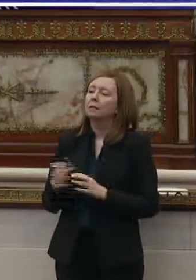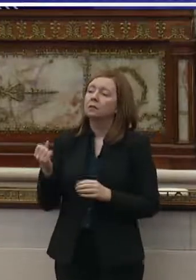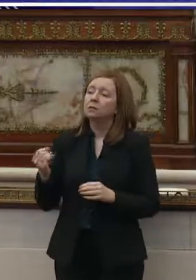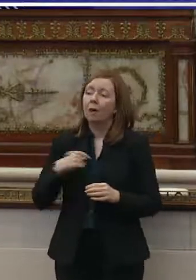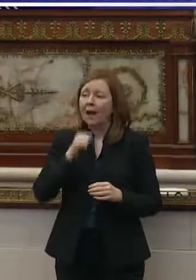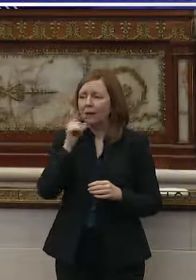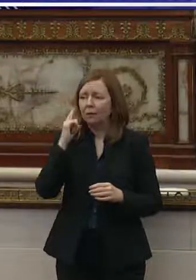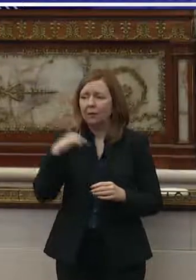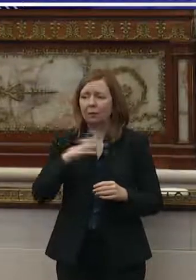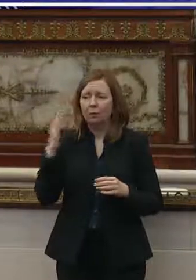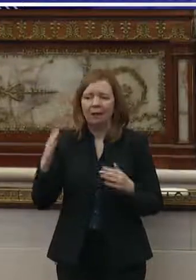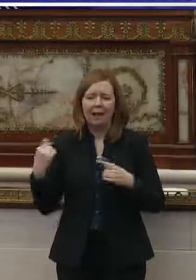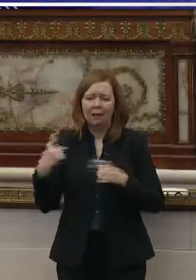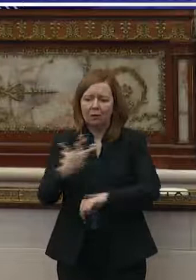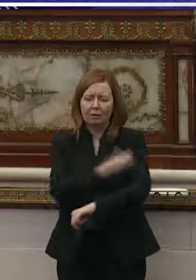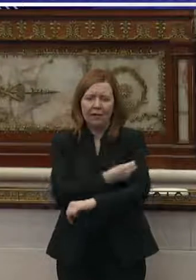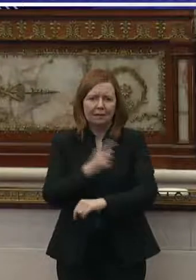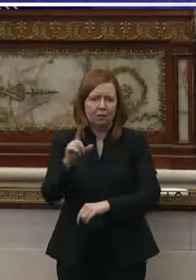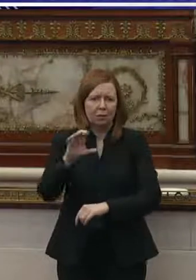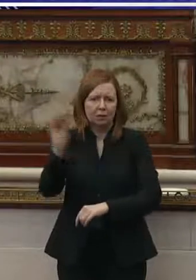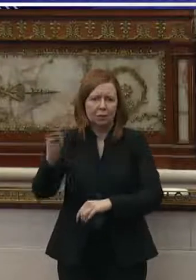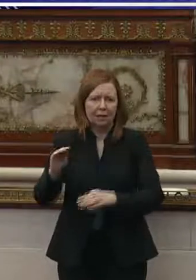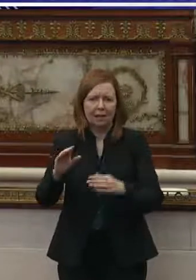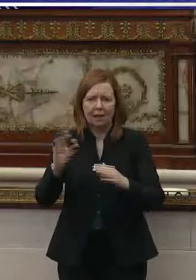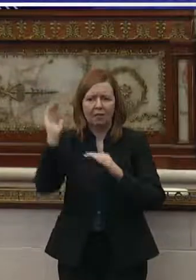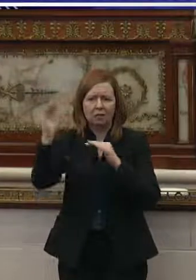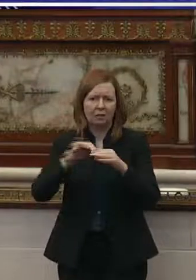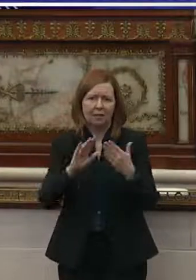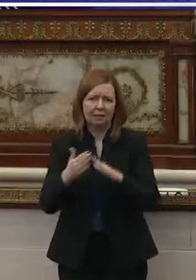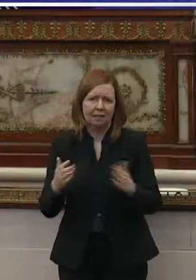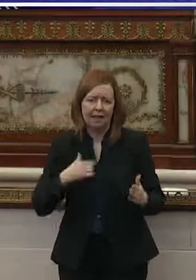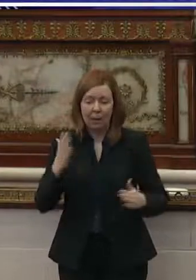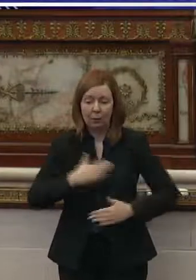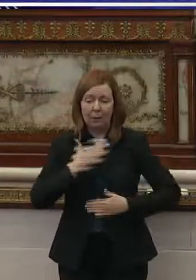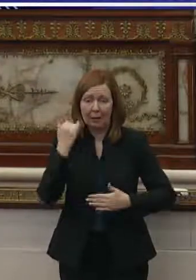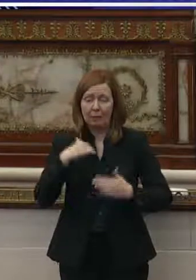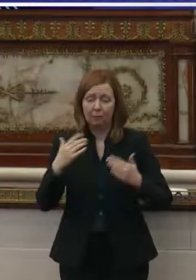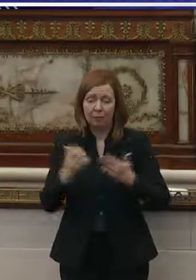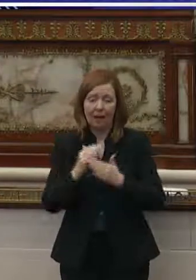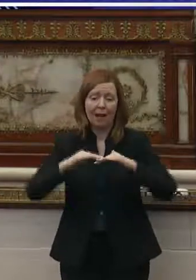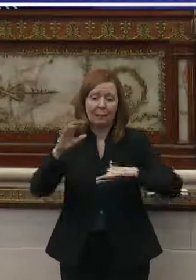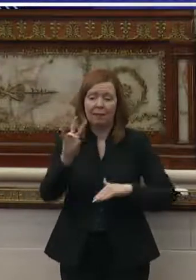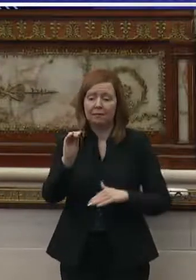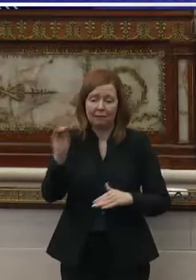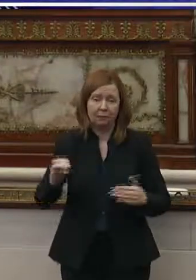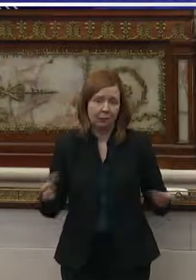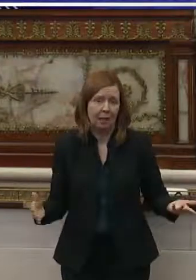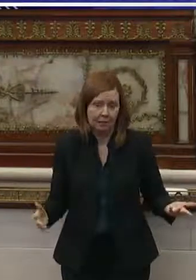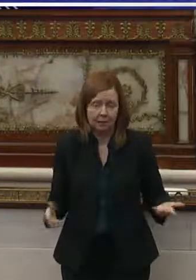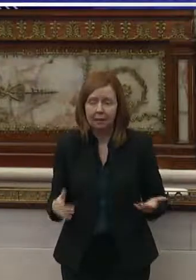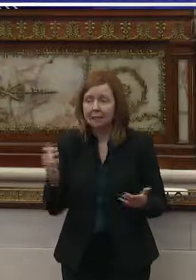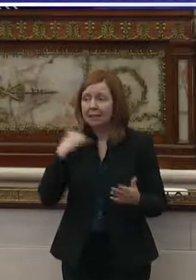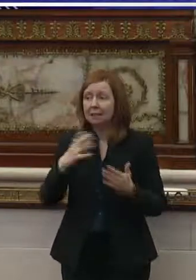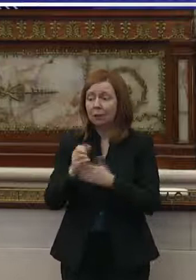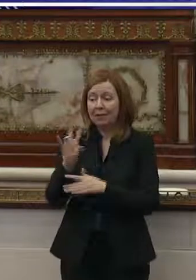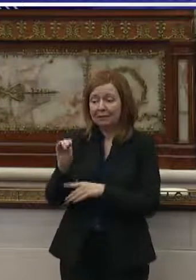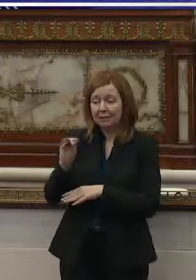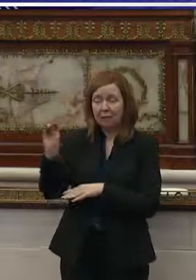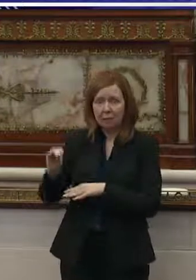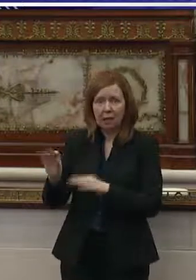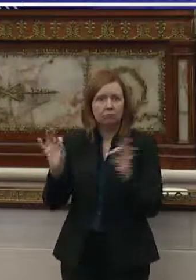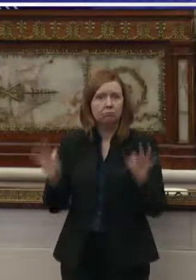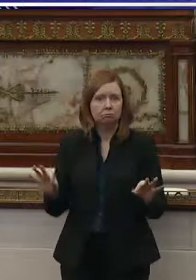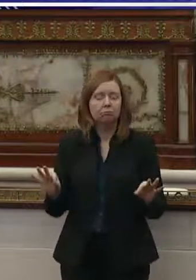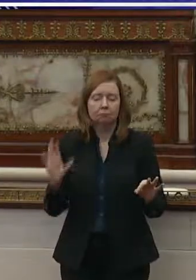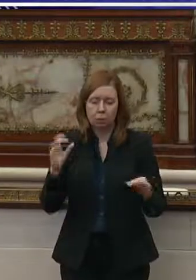I don't think we'll ever vaccinate 100% of adults in the city. I would be happy if we got above 70%. If we get above 70%, that'll